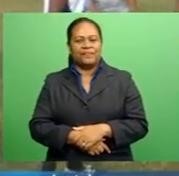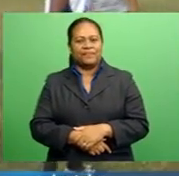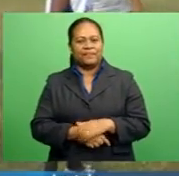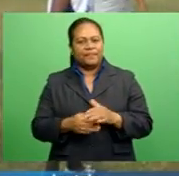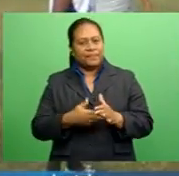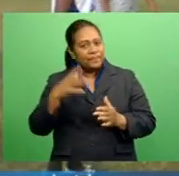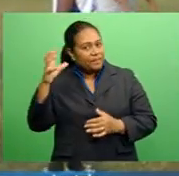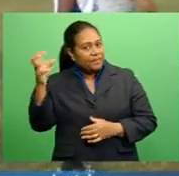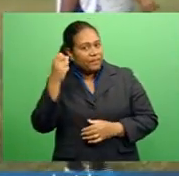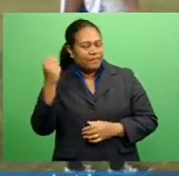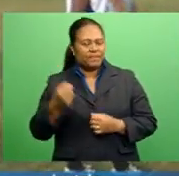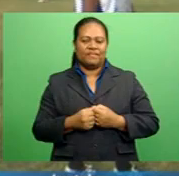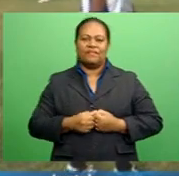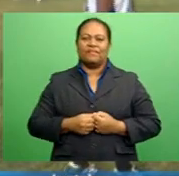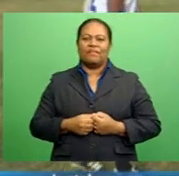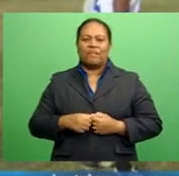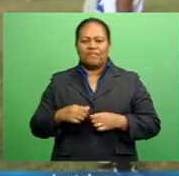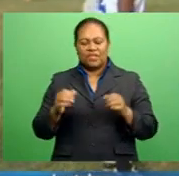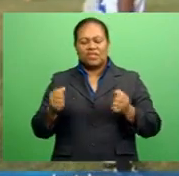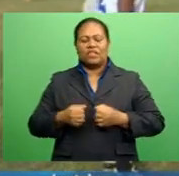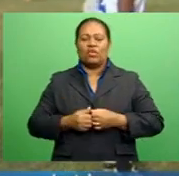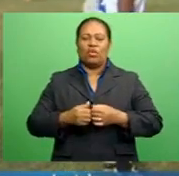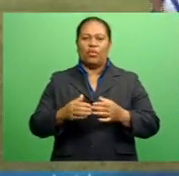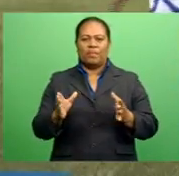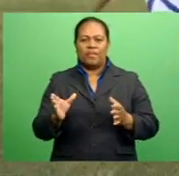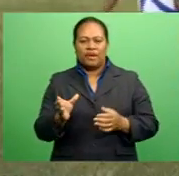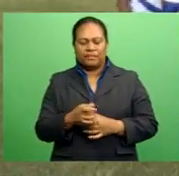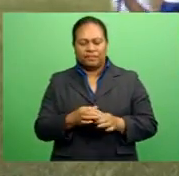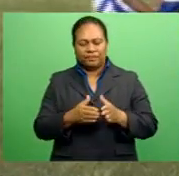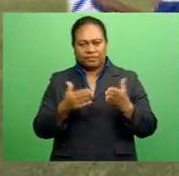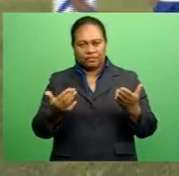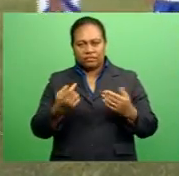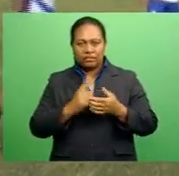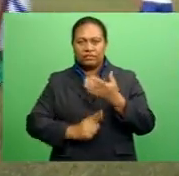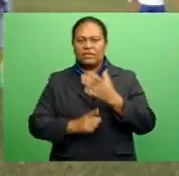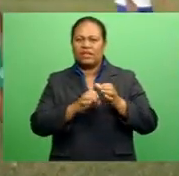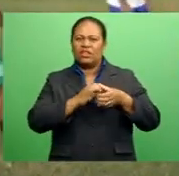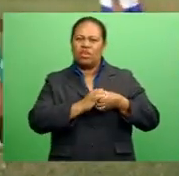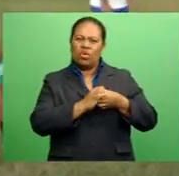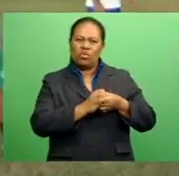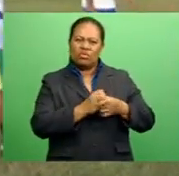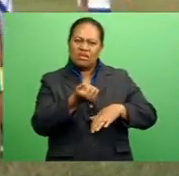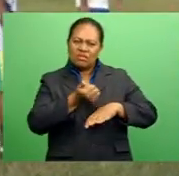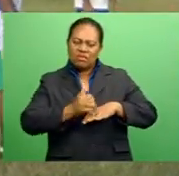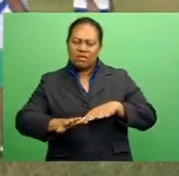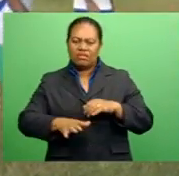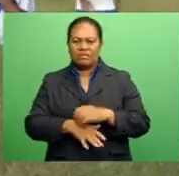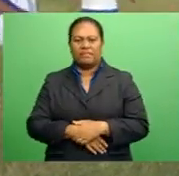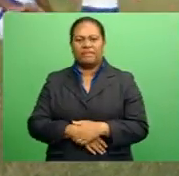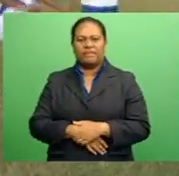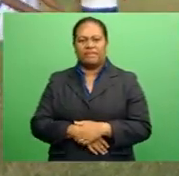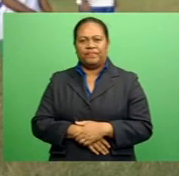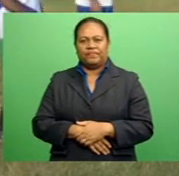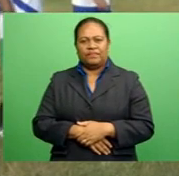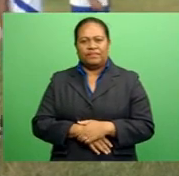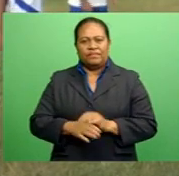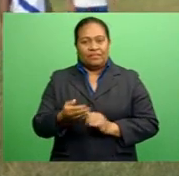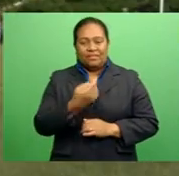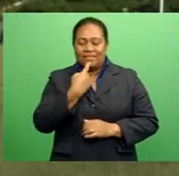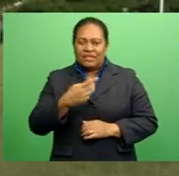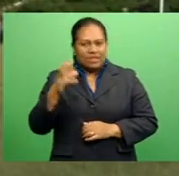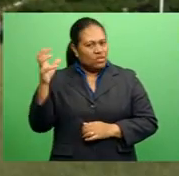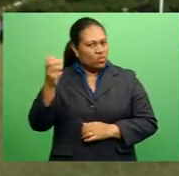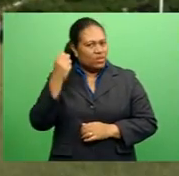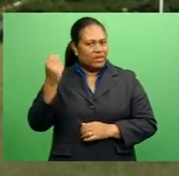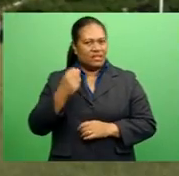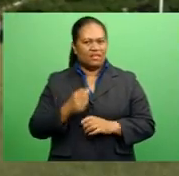Winning the opener in their home ground is the solid start the Blues are aiming for. Definitely it will set the pace for us to win the title.